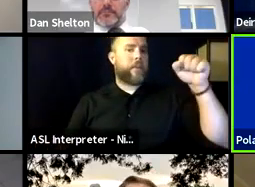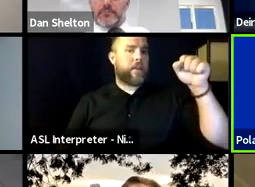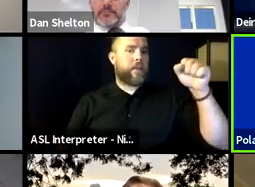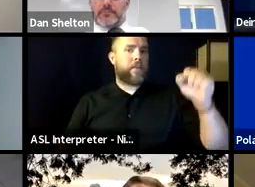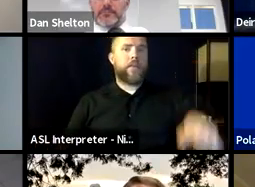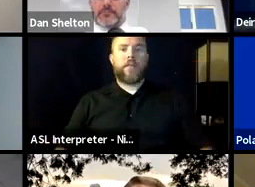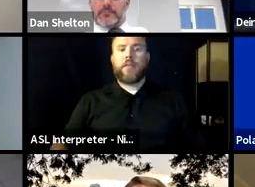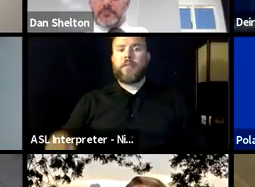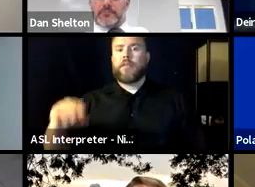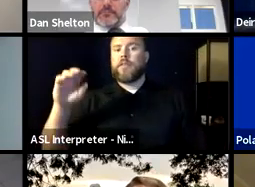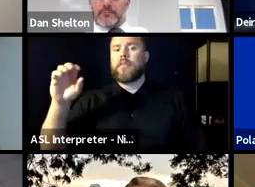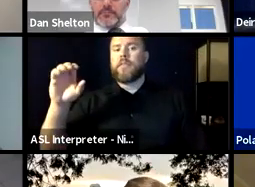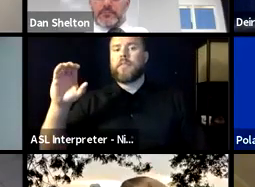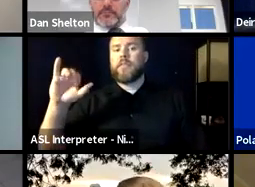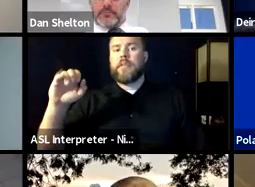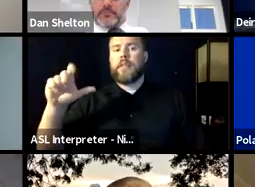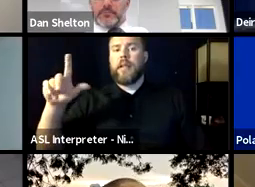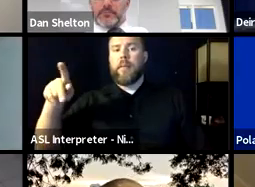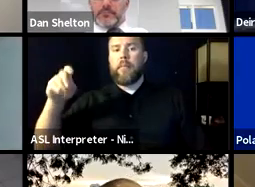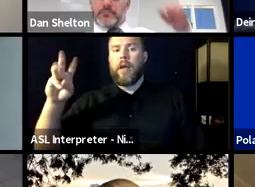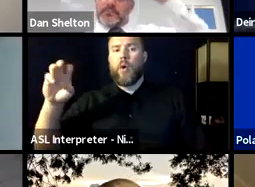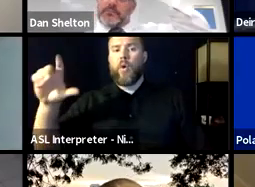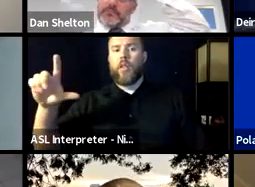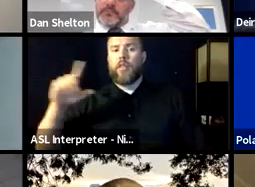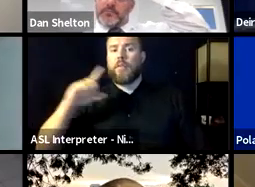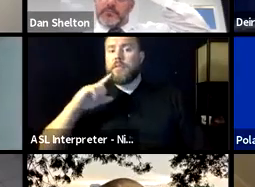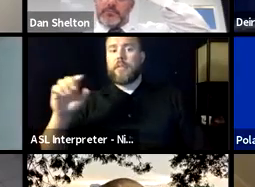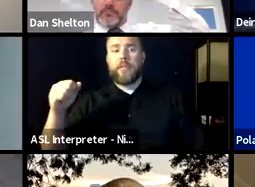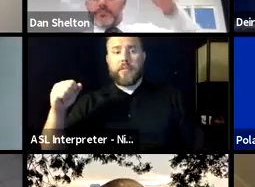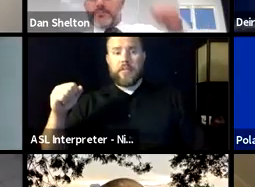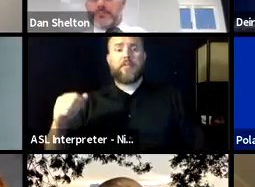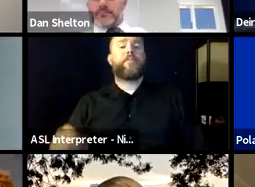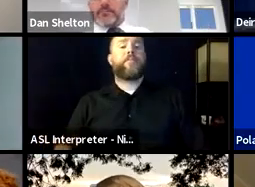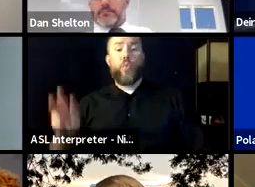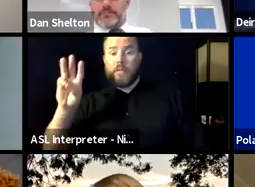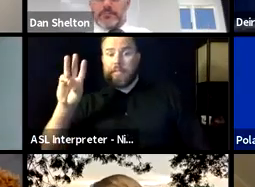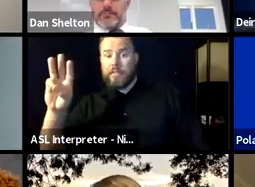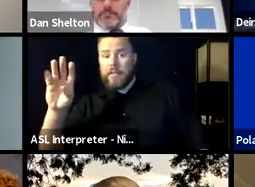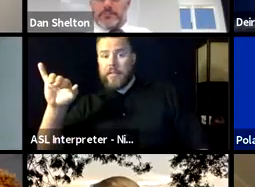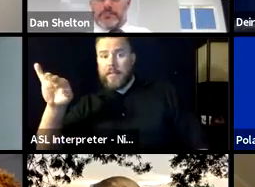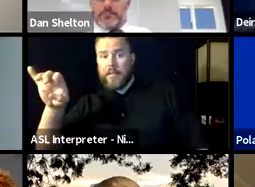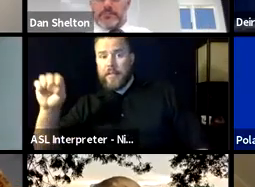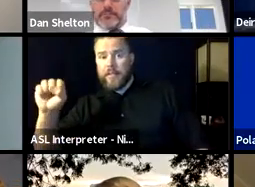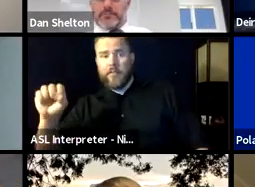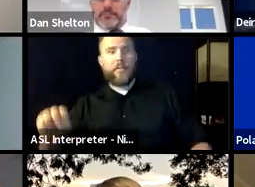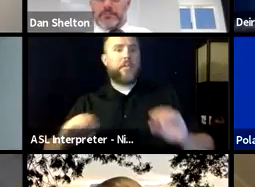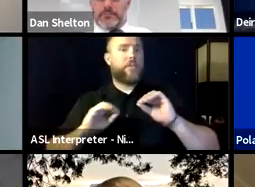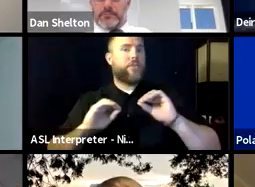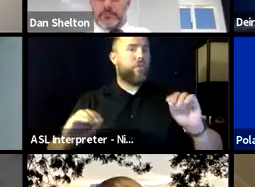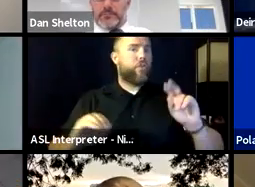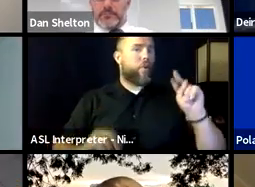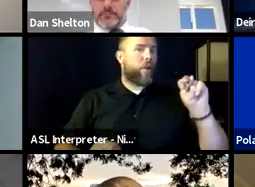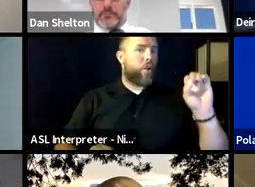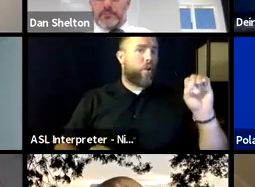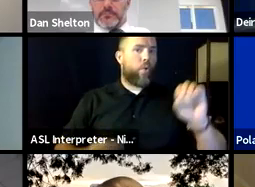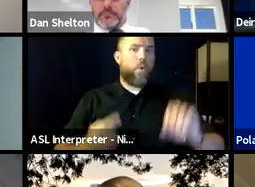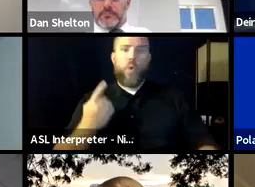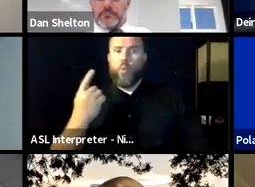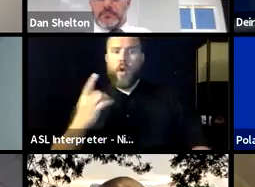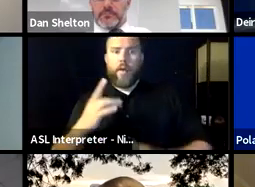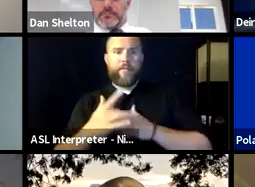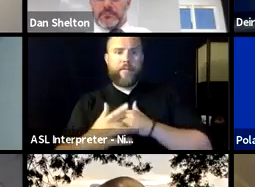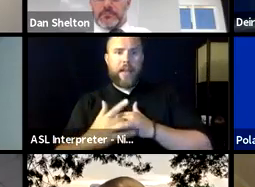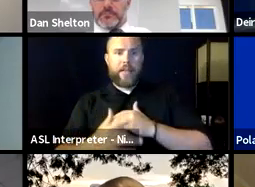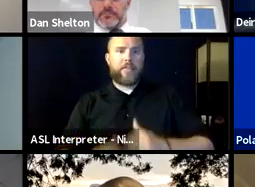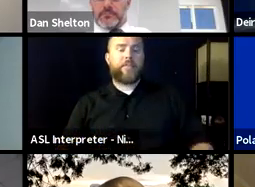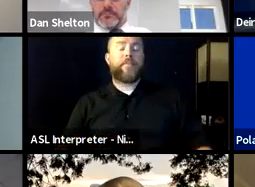Powell also votes yes. That's 6 yes, 0 no, 0 abstentions, and 1 vacancy. Next up, we have the